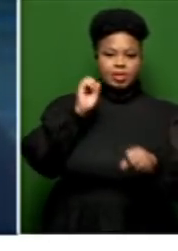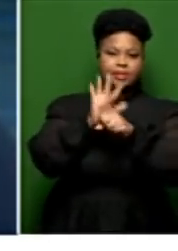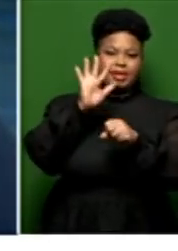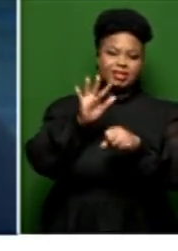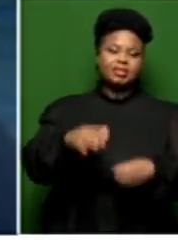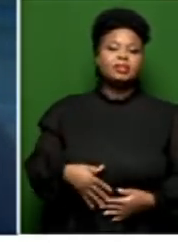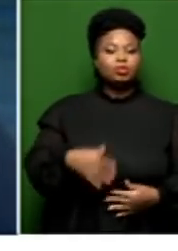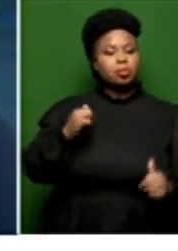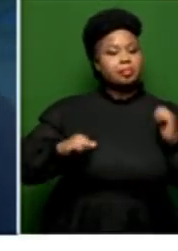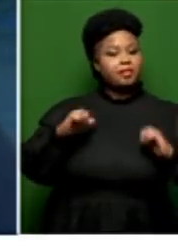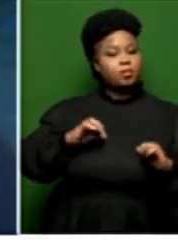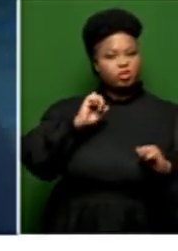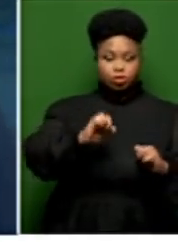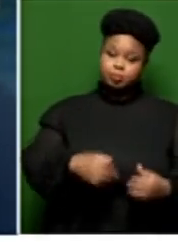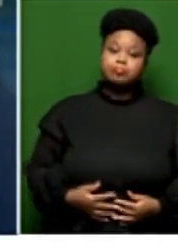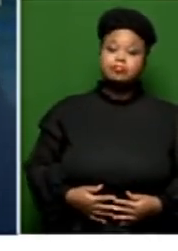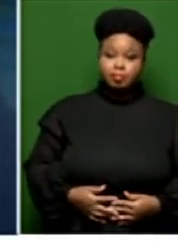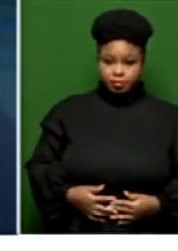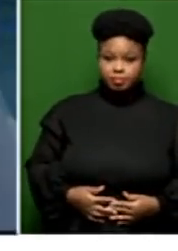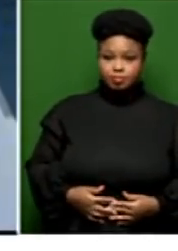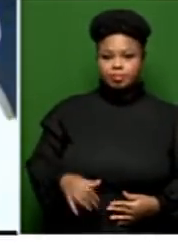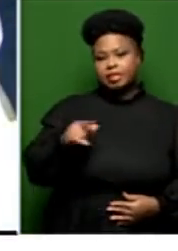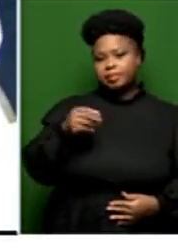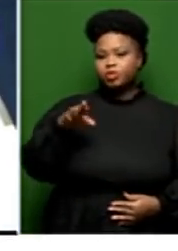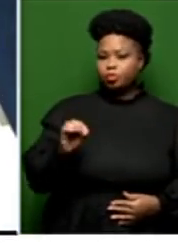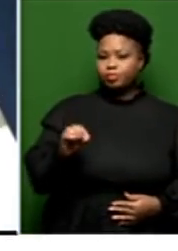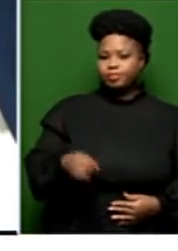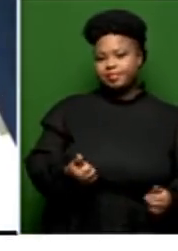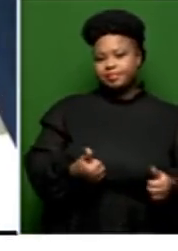impacted on their performance. And Tsepiso Ditapokitseu.